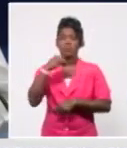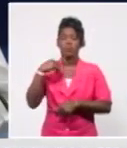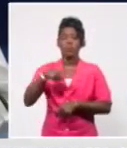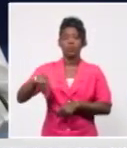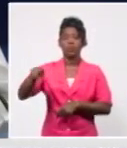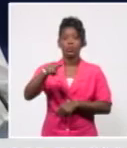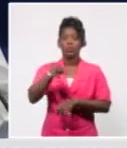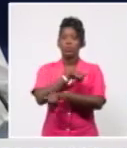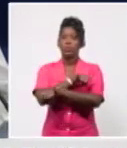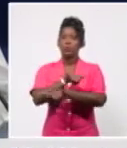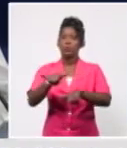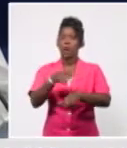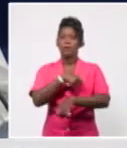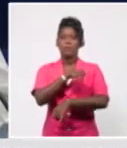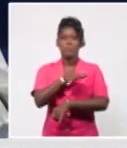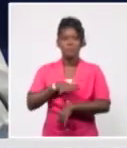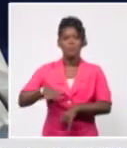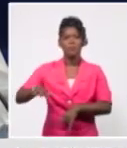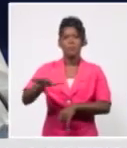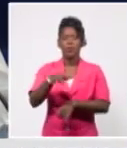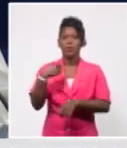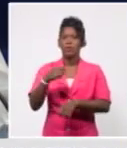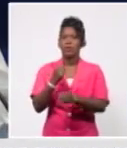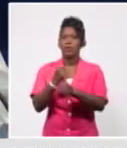This is the situation in Cuba.